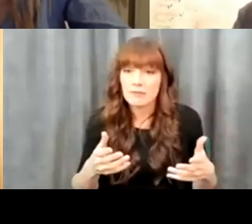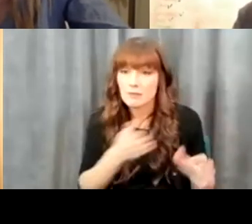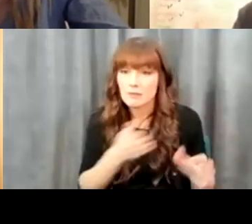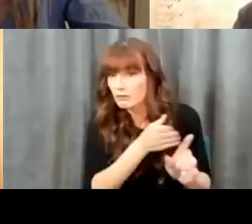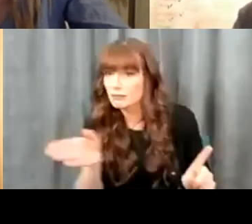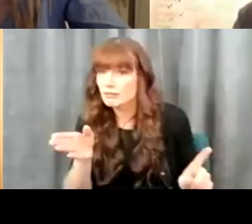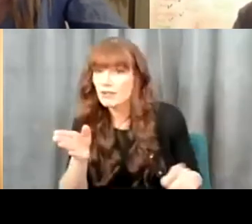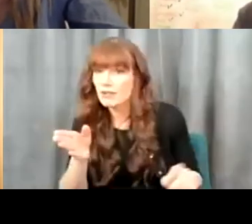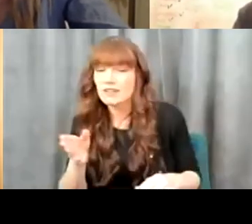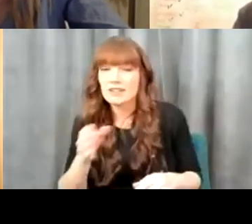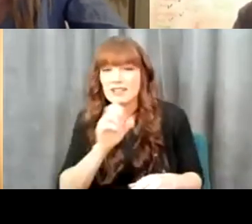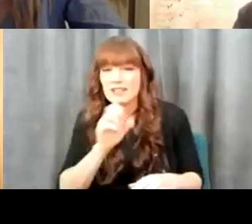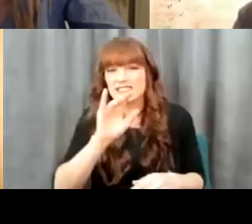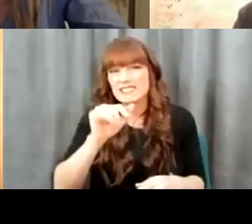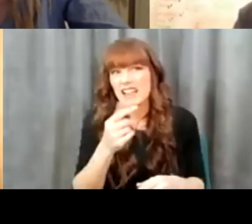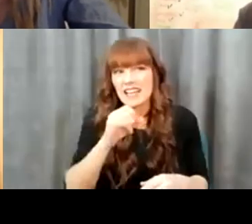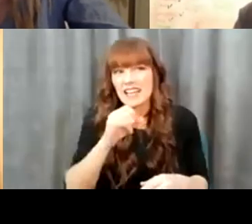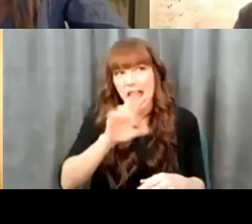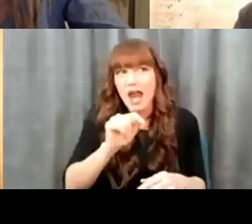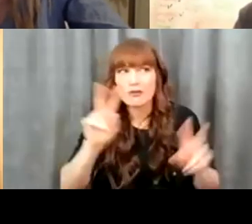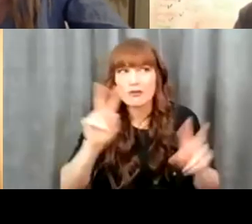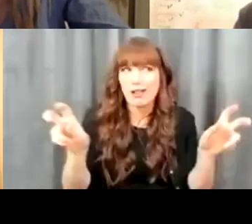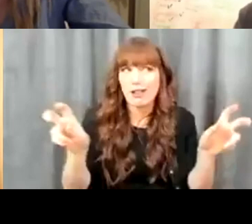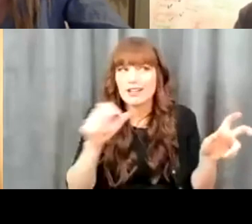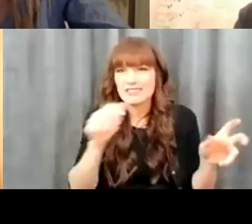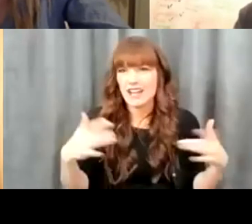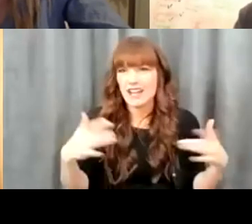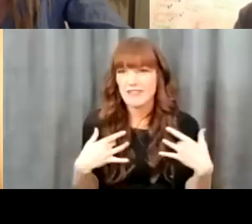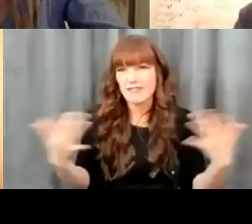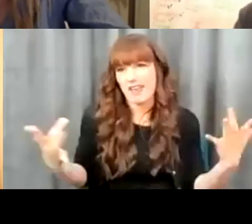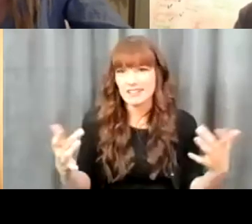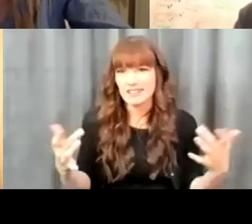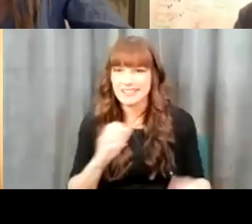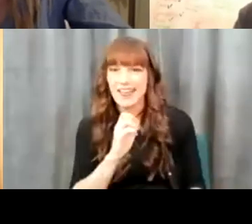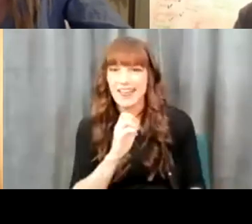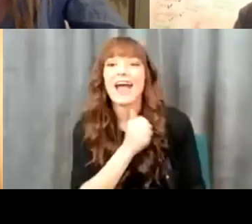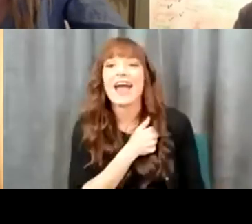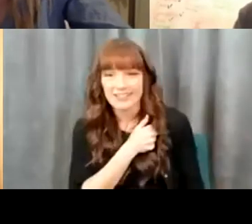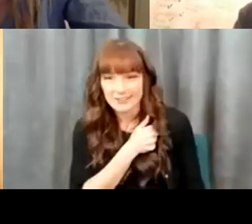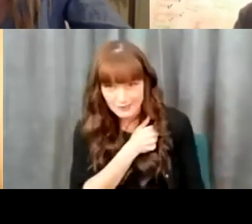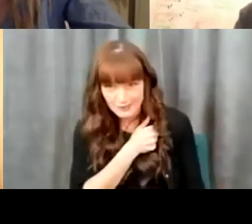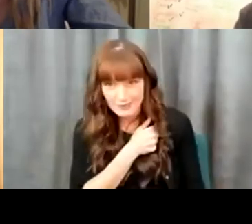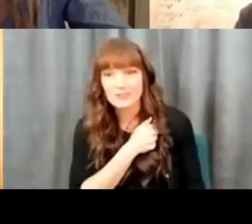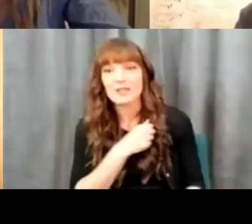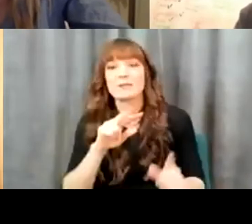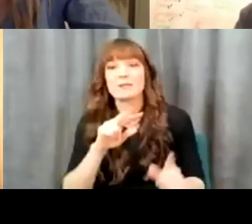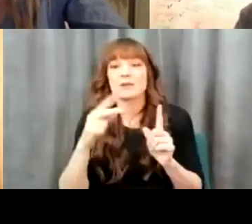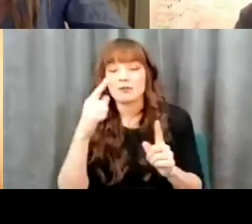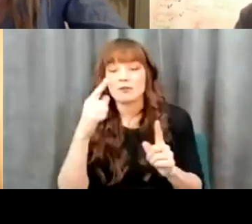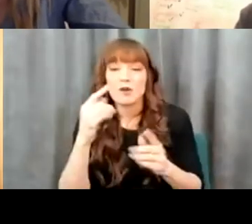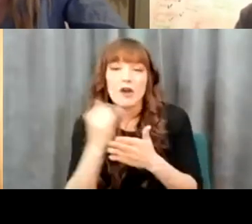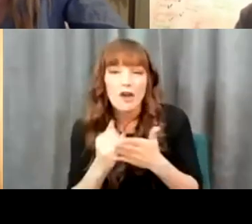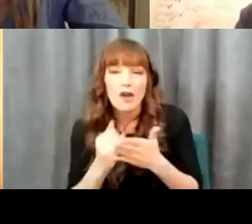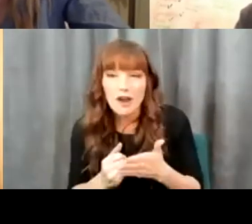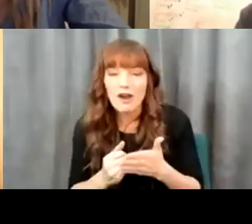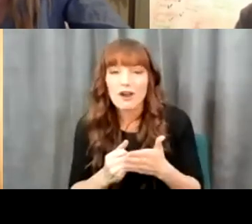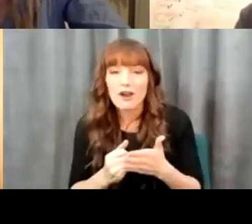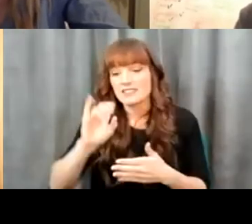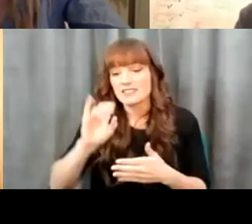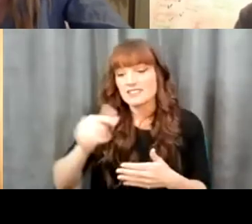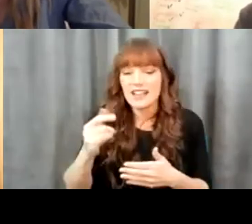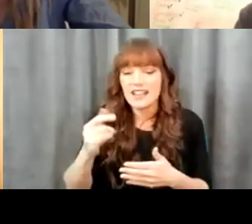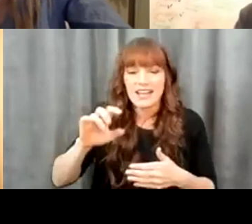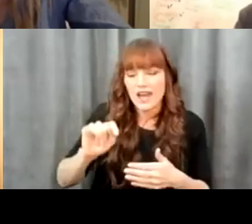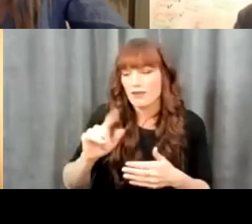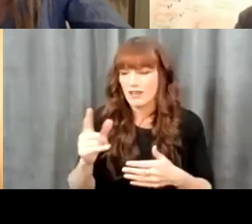I don't think that selling out is like a thing that happened. I don't think it's an event. I think it's an attitude that you have toward your art, kind of, you know, like selling out is any time that you